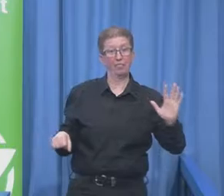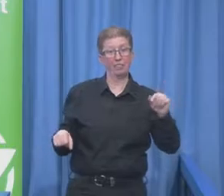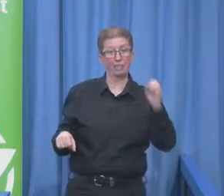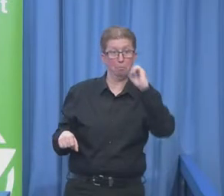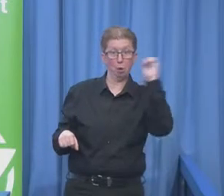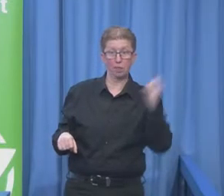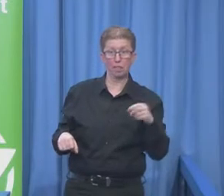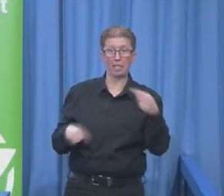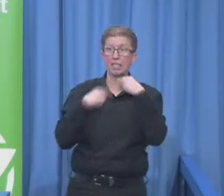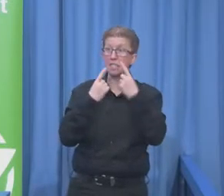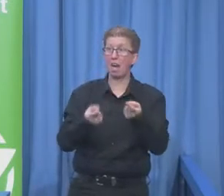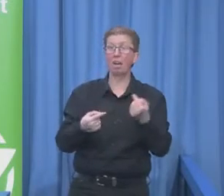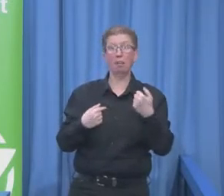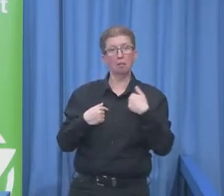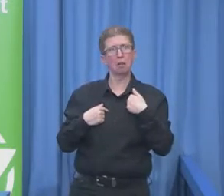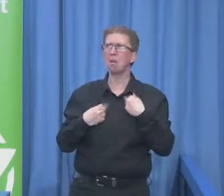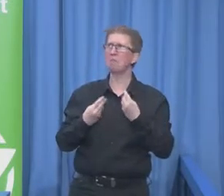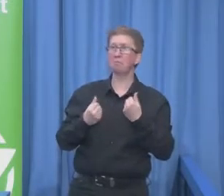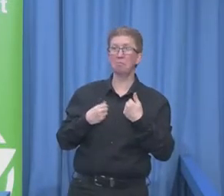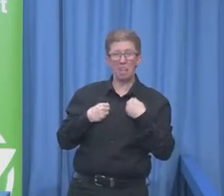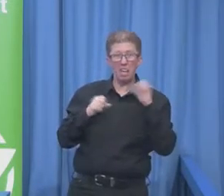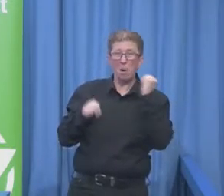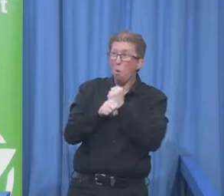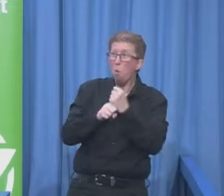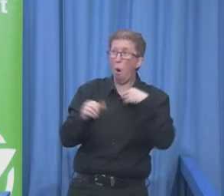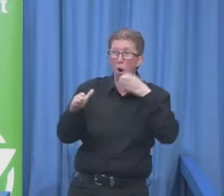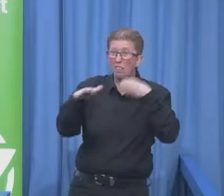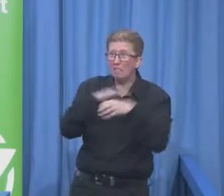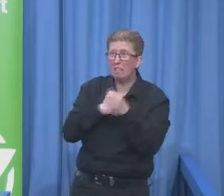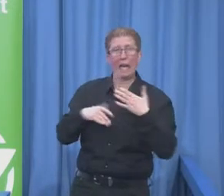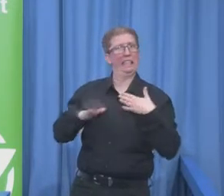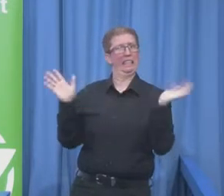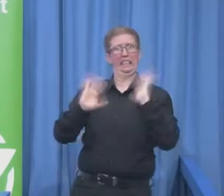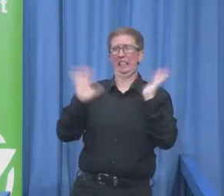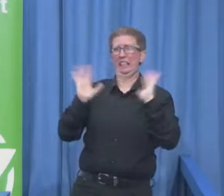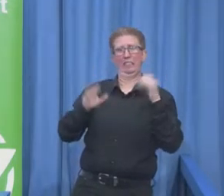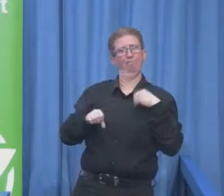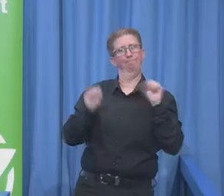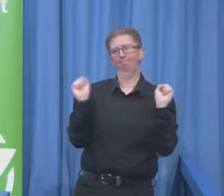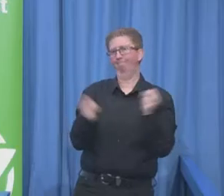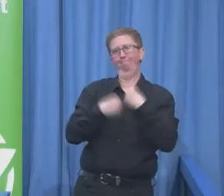kind of conclusion, McKinsey quotes, let me go back,